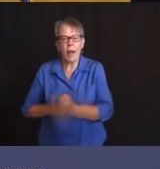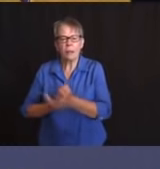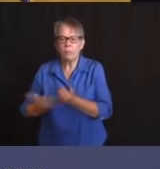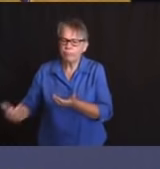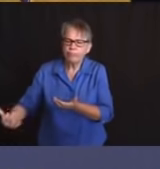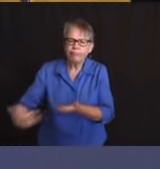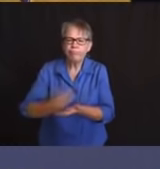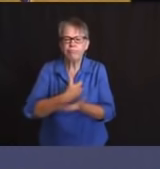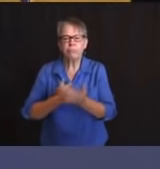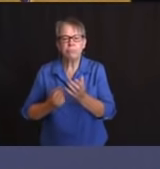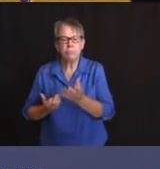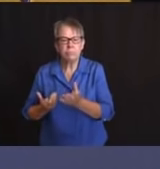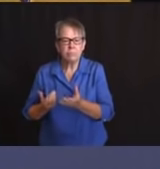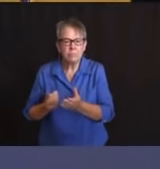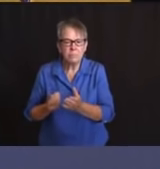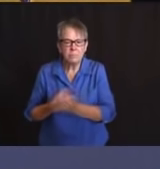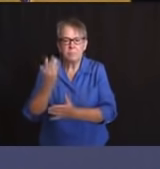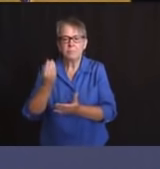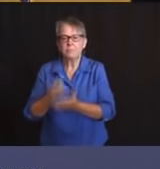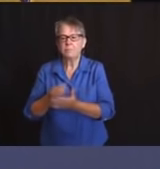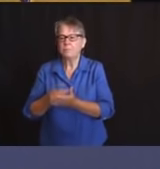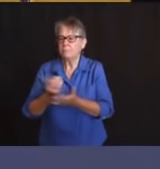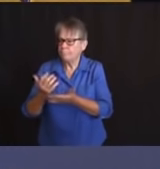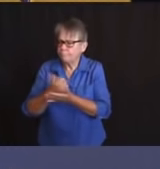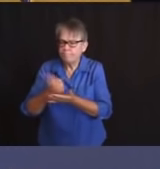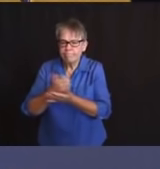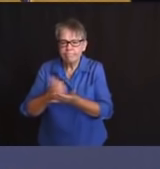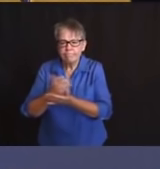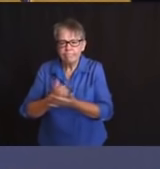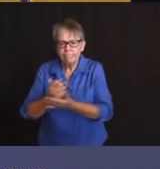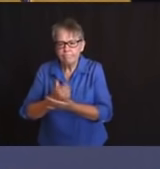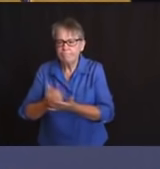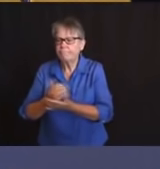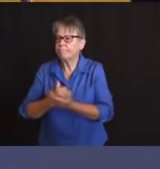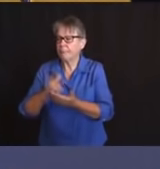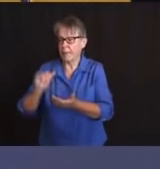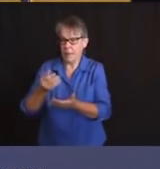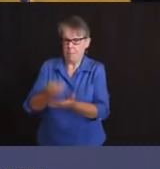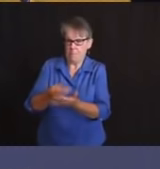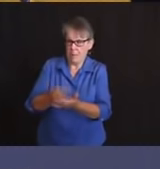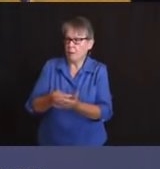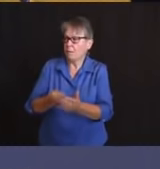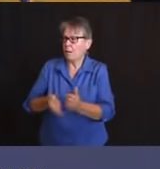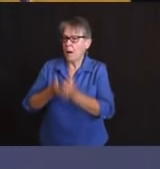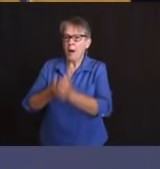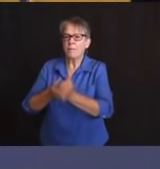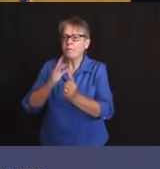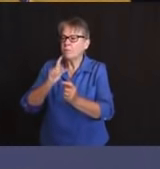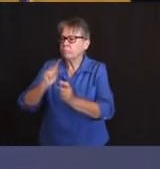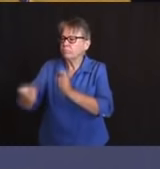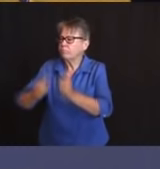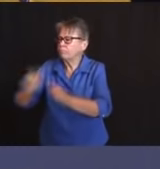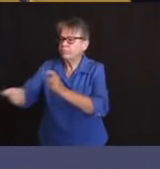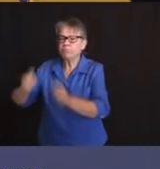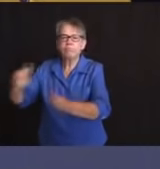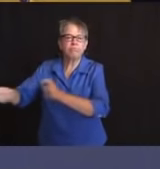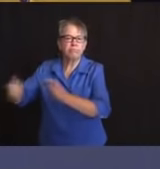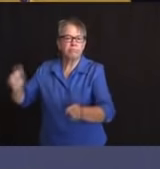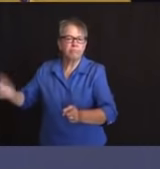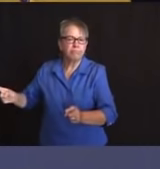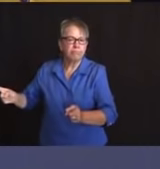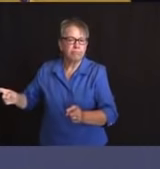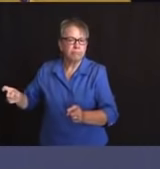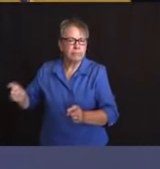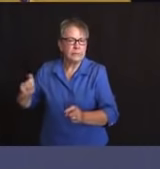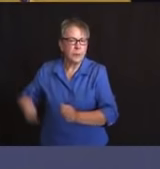NJPRF.org continues to be a great spot if you're looking to help out folks who need help the most. That's a great website to go to, and thank you to